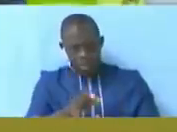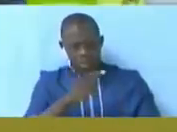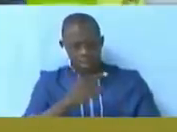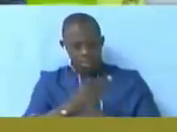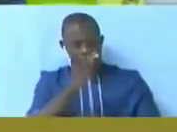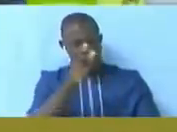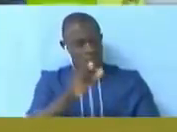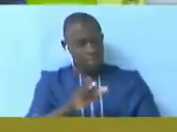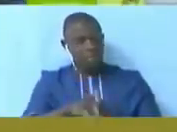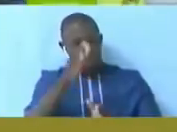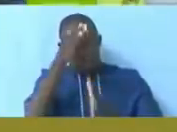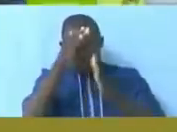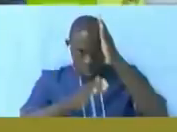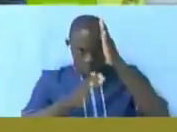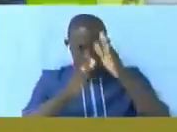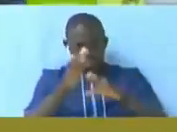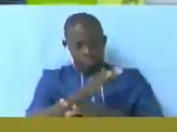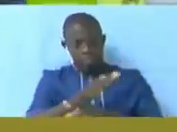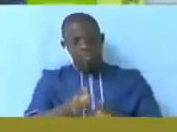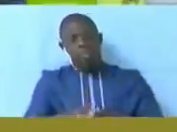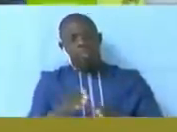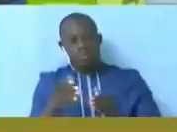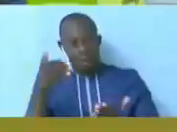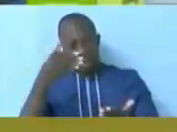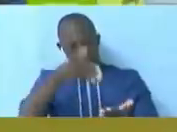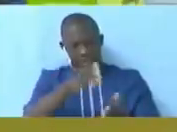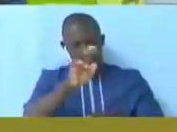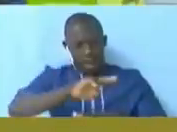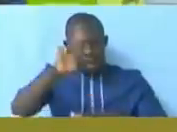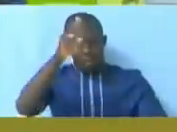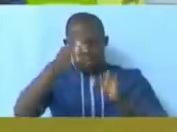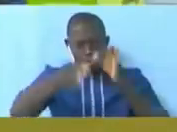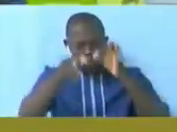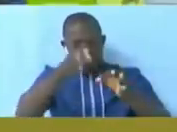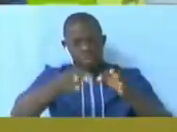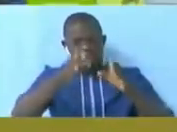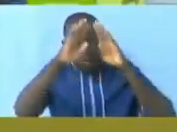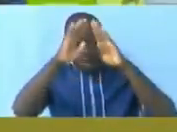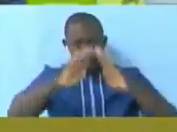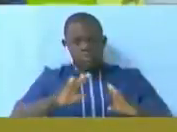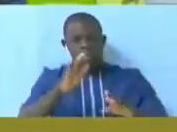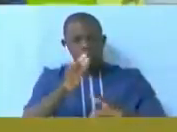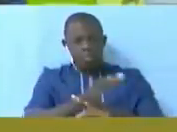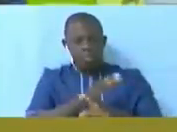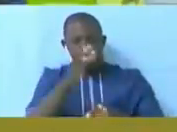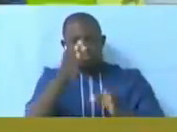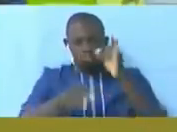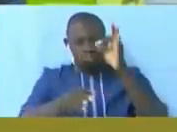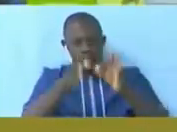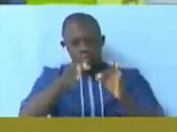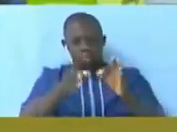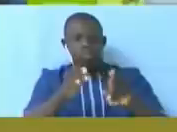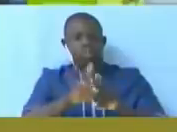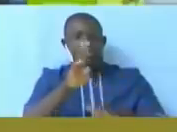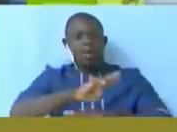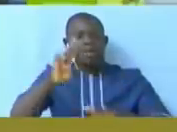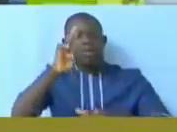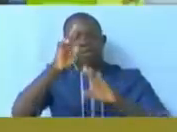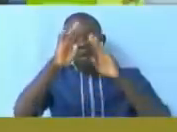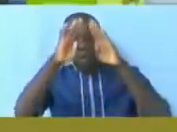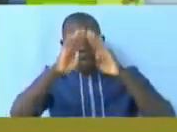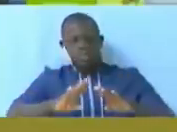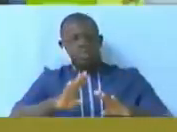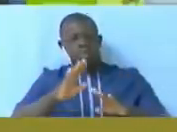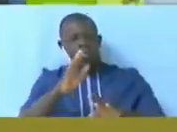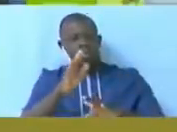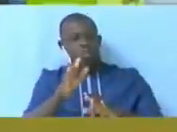olu ye betumi ye londe High Court nyatilimula. The trial in the High Court got stalled because many of the